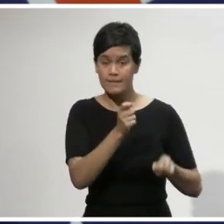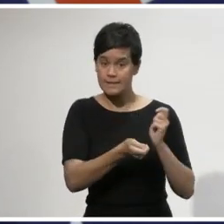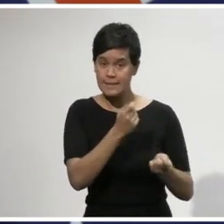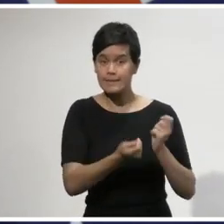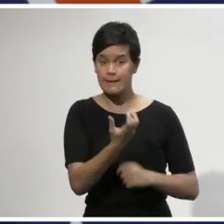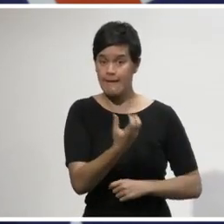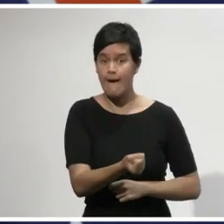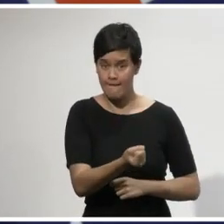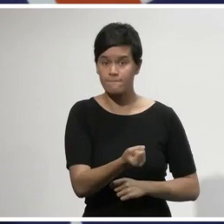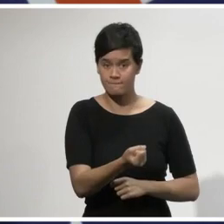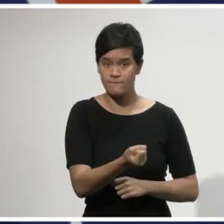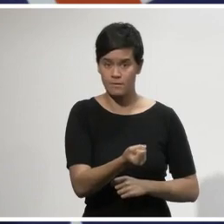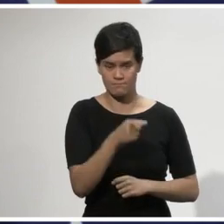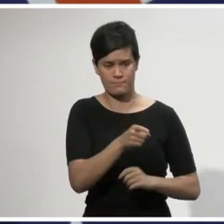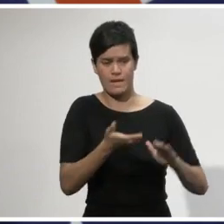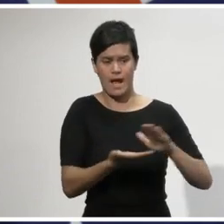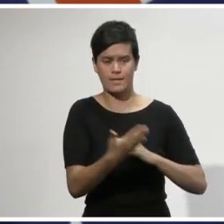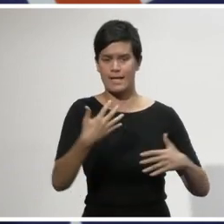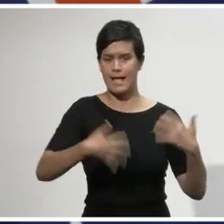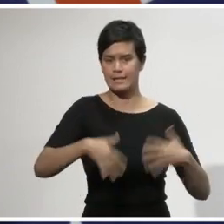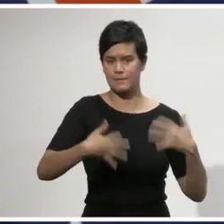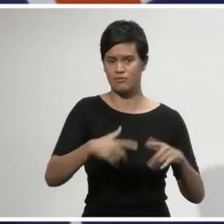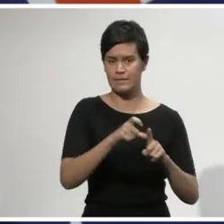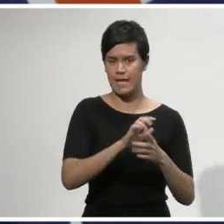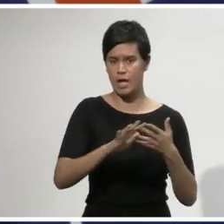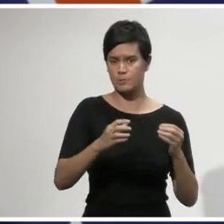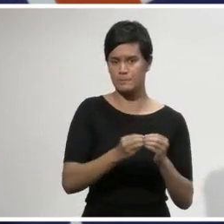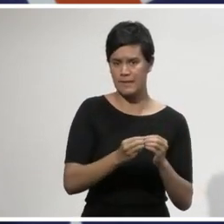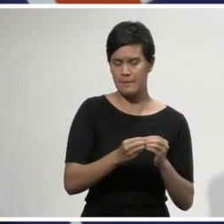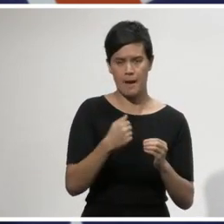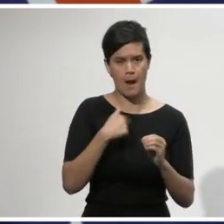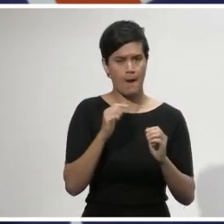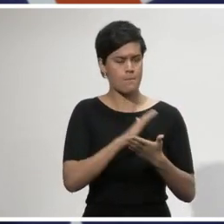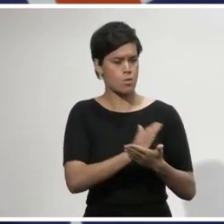that's reported for Canterbury, but I'm not aware that any of them are in a critical condition.